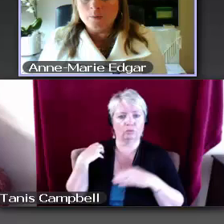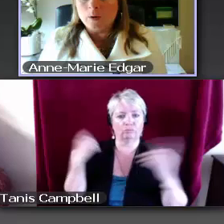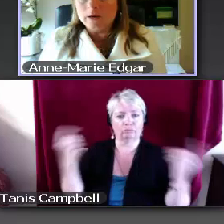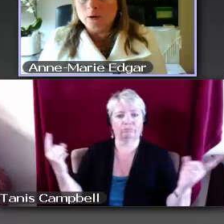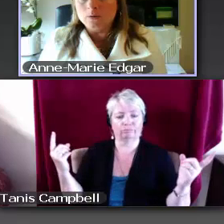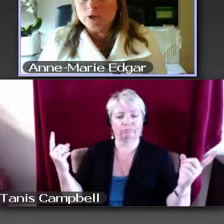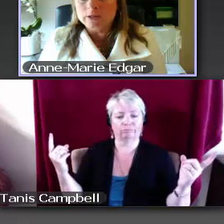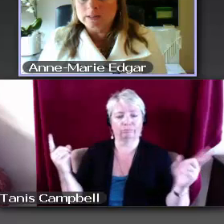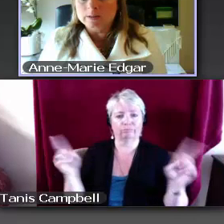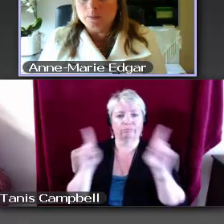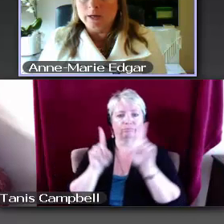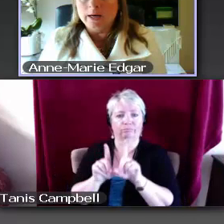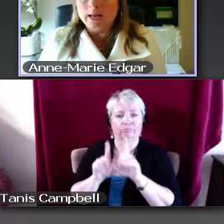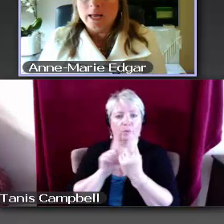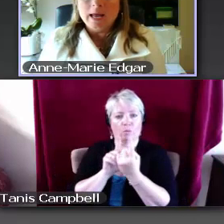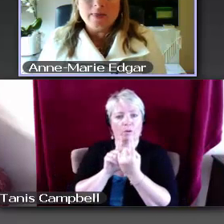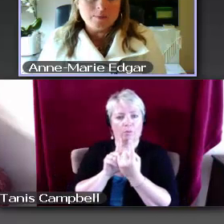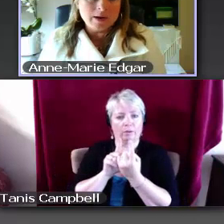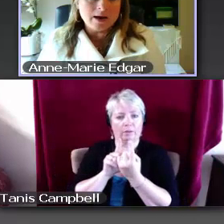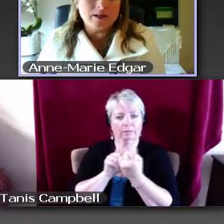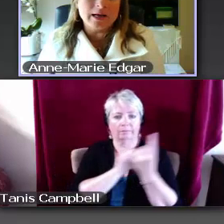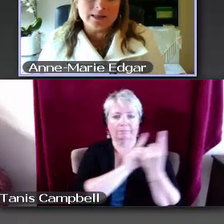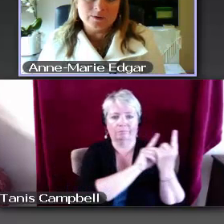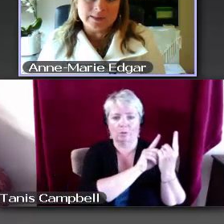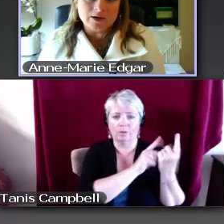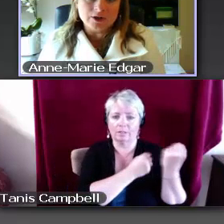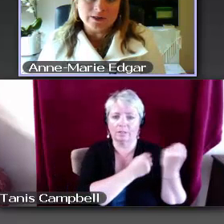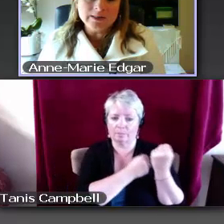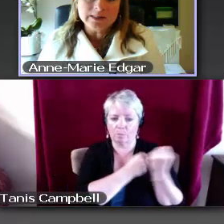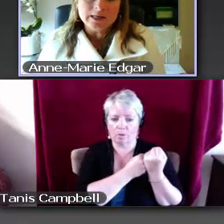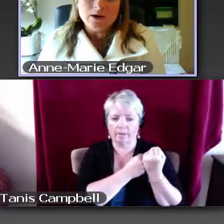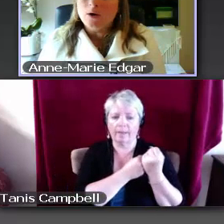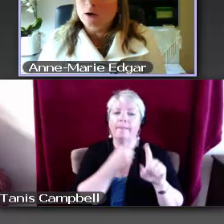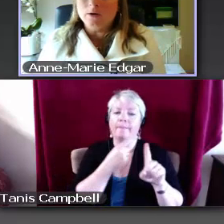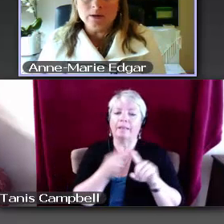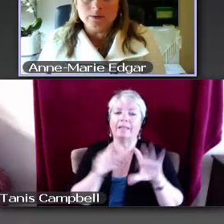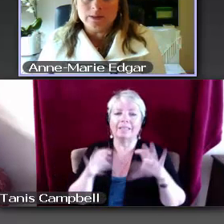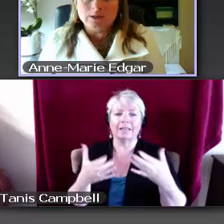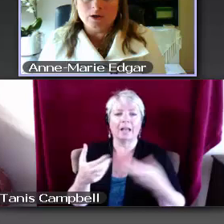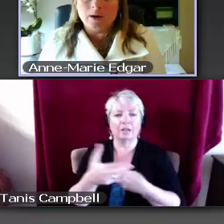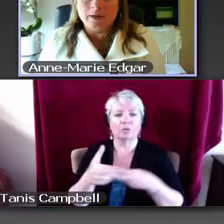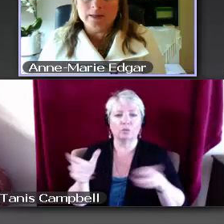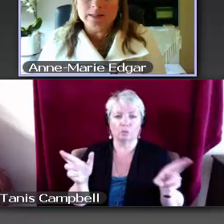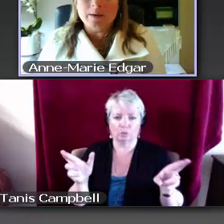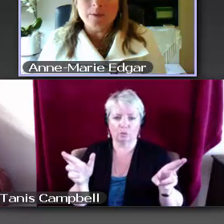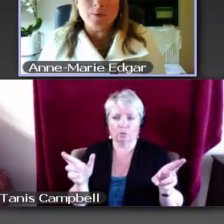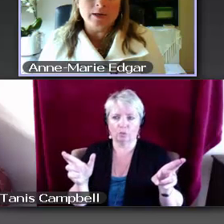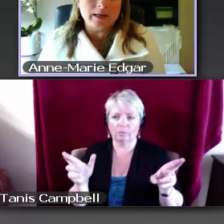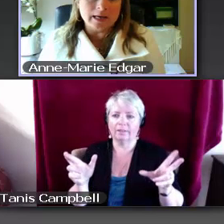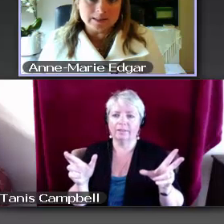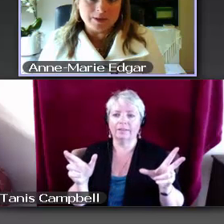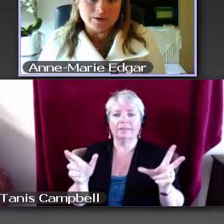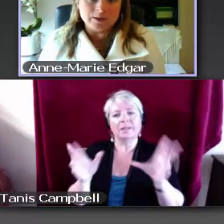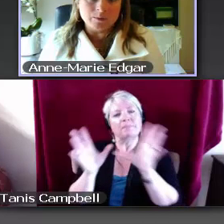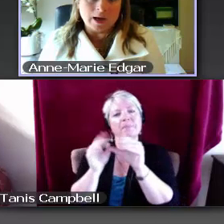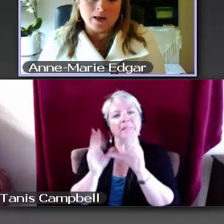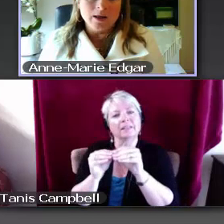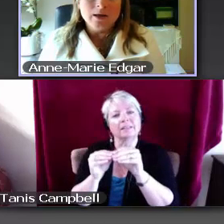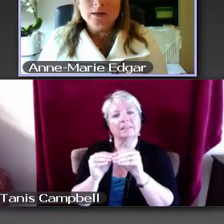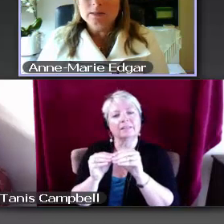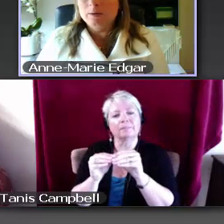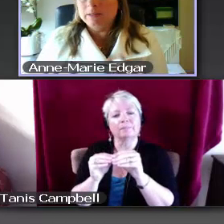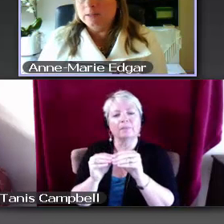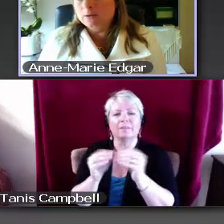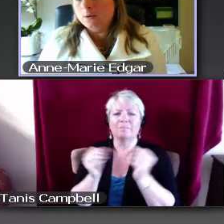receives one-on-one coaching support. And then we have classroom sessions on all sorts of topics, and we bring in guest speakers as